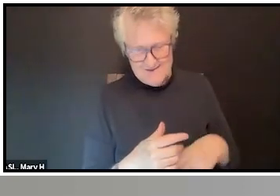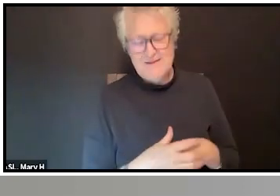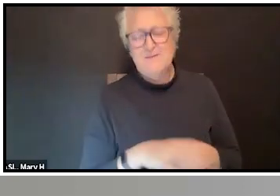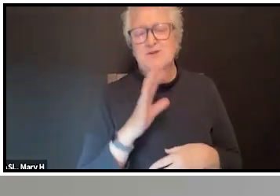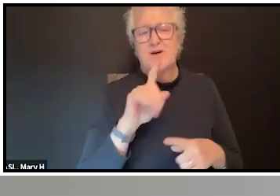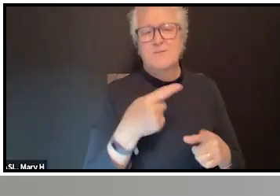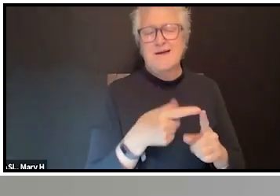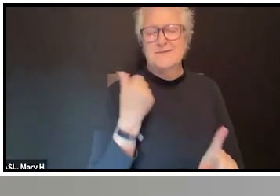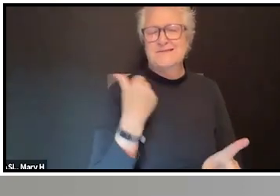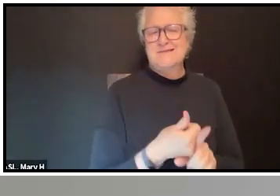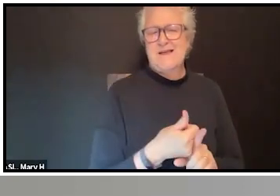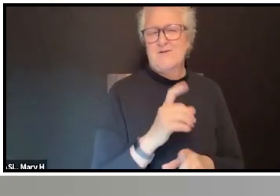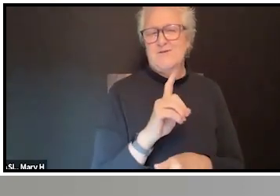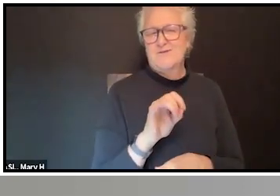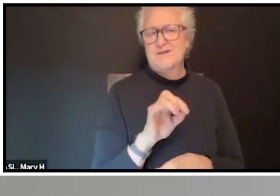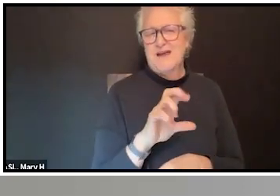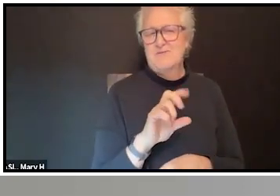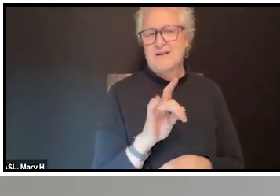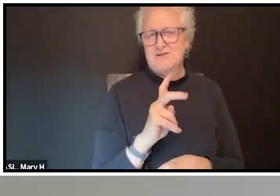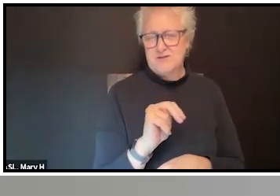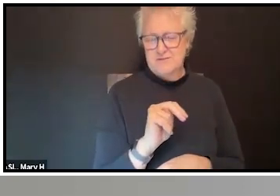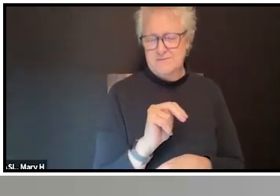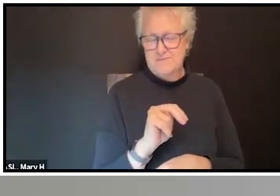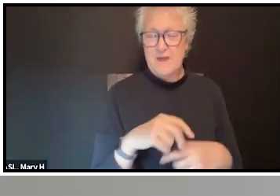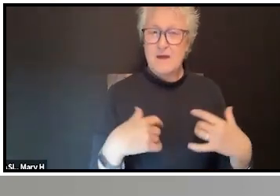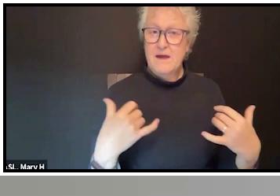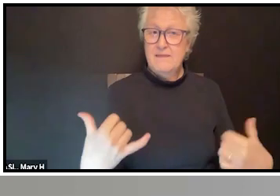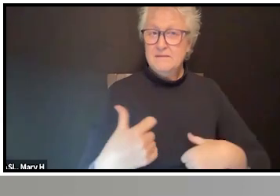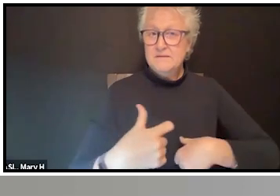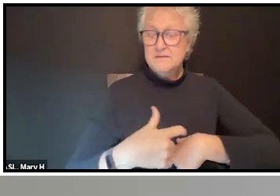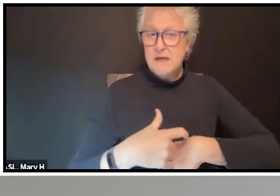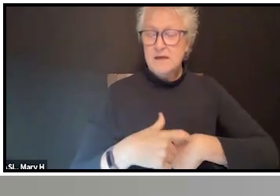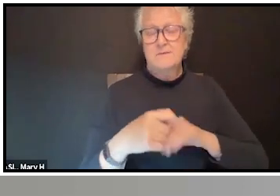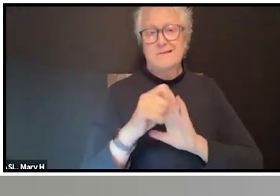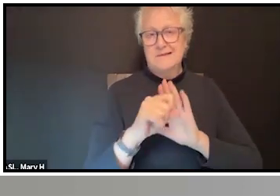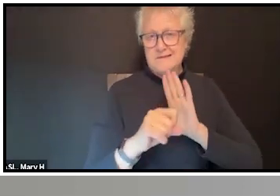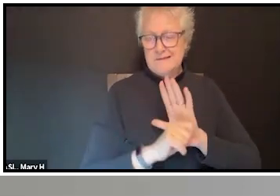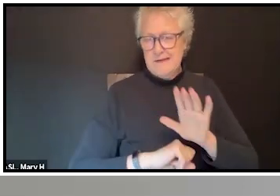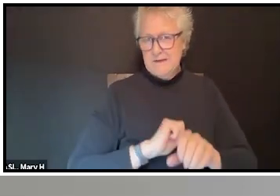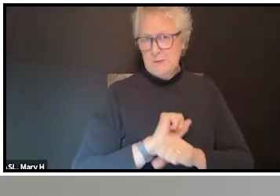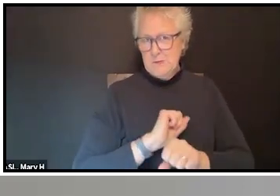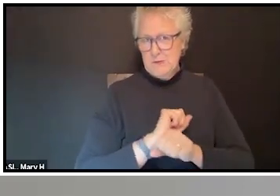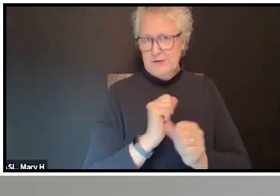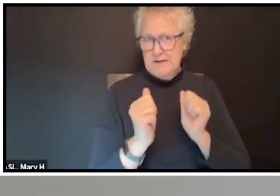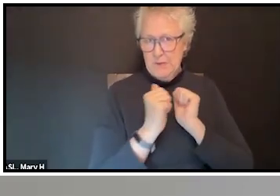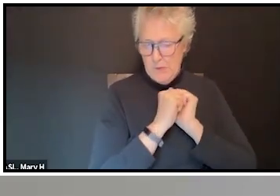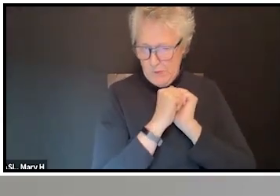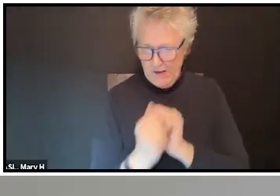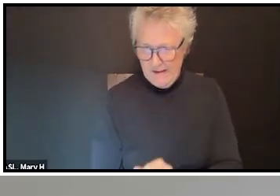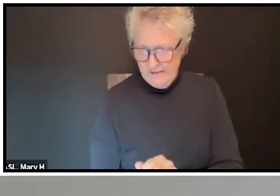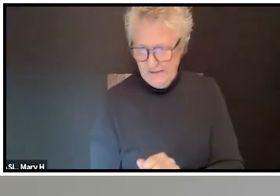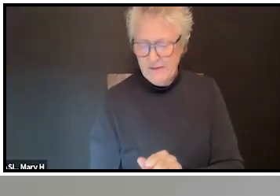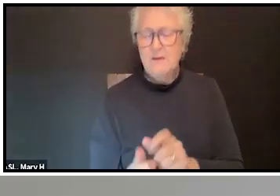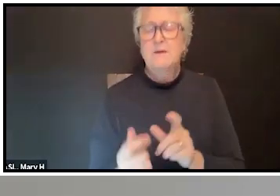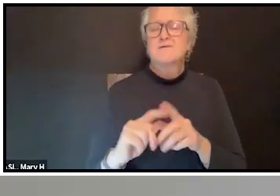is continuing to work with stakeholders for guidance on employment as a direct support professional